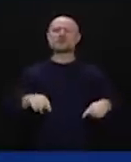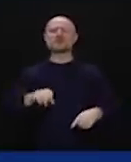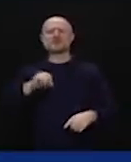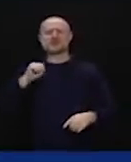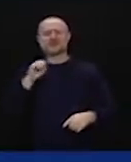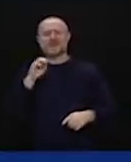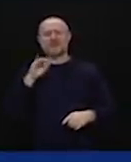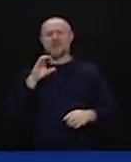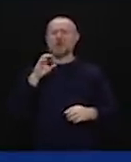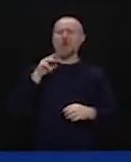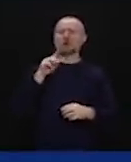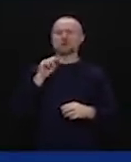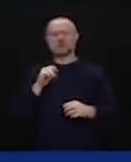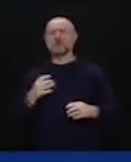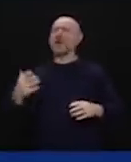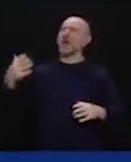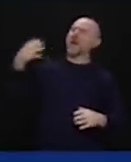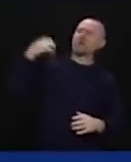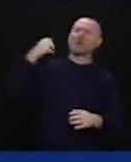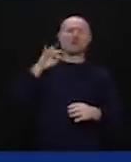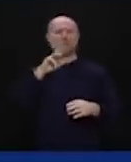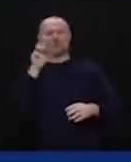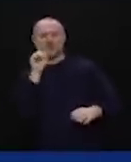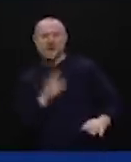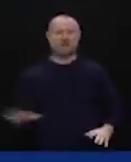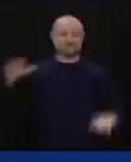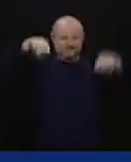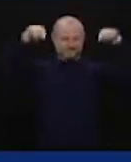capital of the country. And